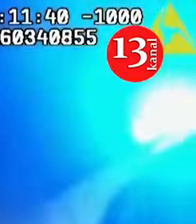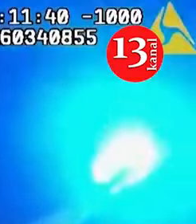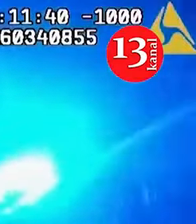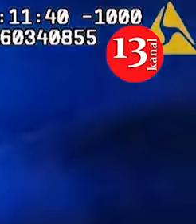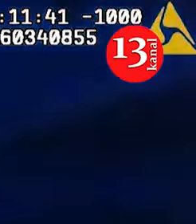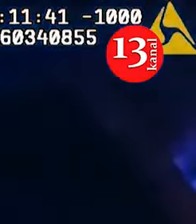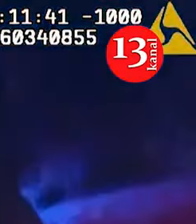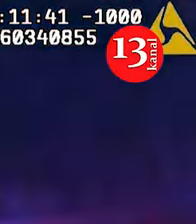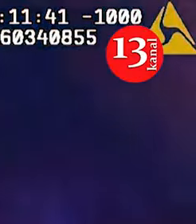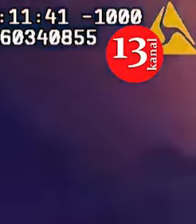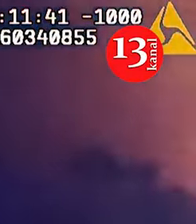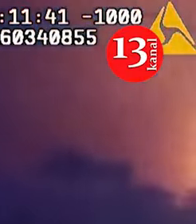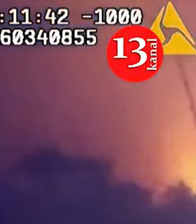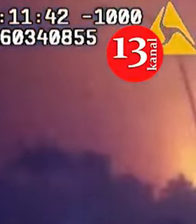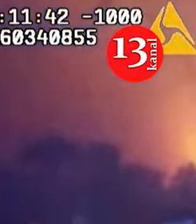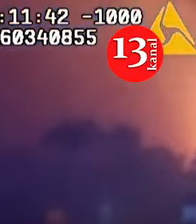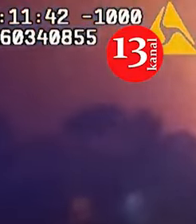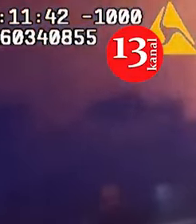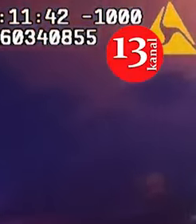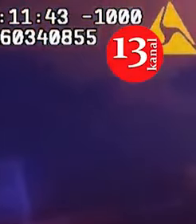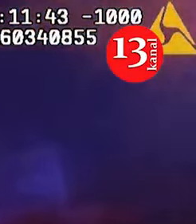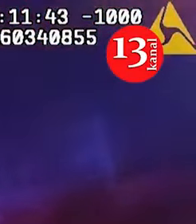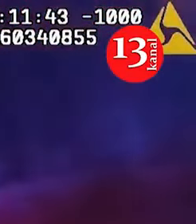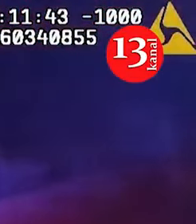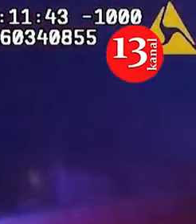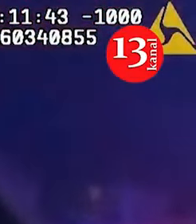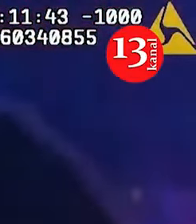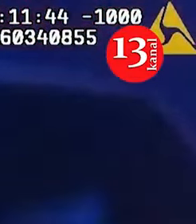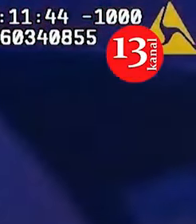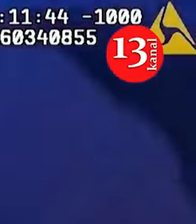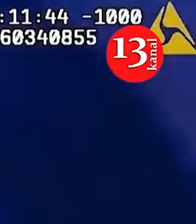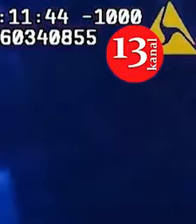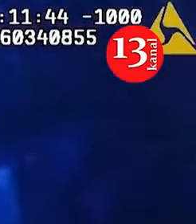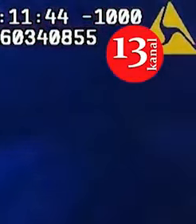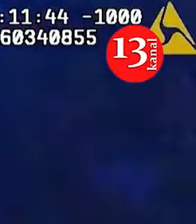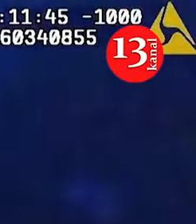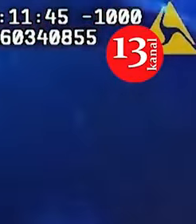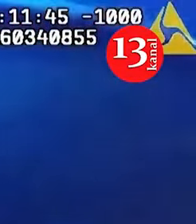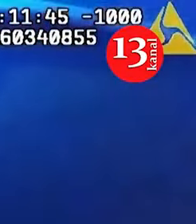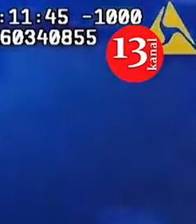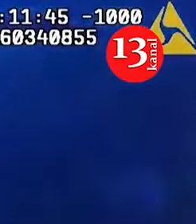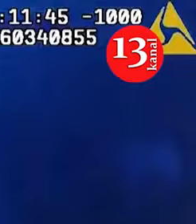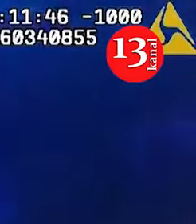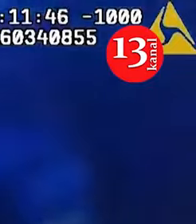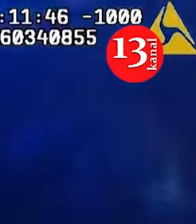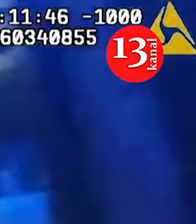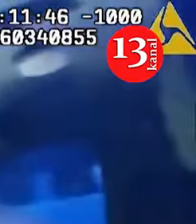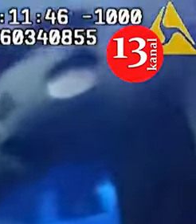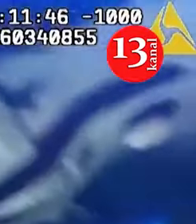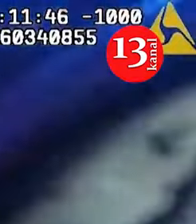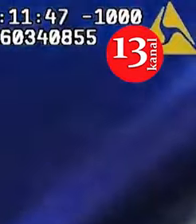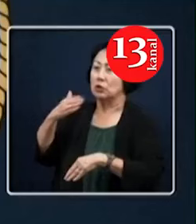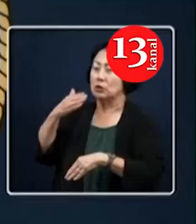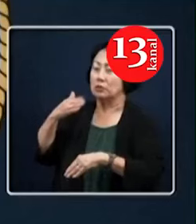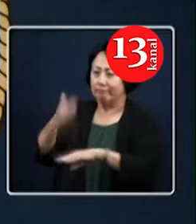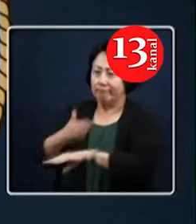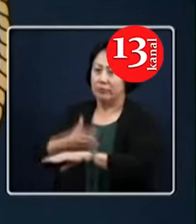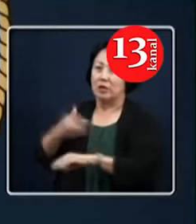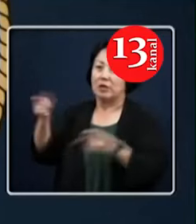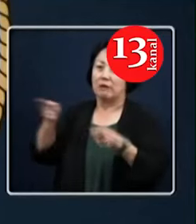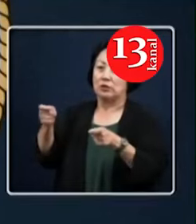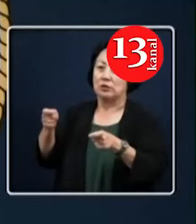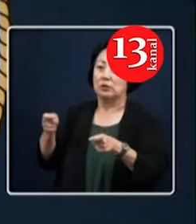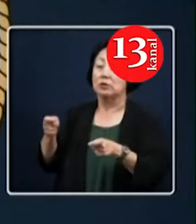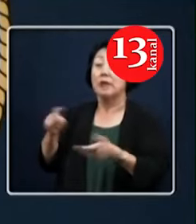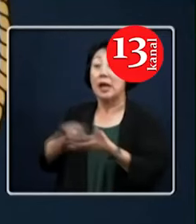preparedness plans by the MFD were produced, the report said. The police and fire departments never established a unified